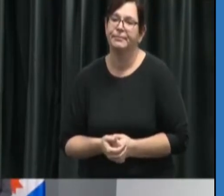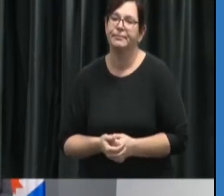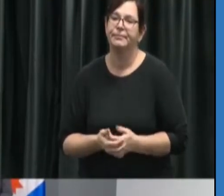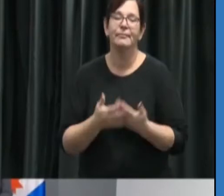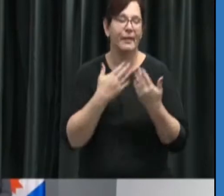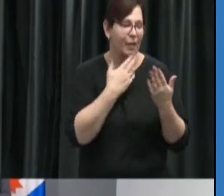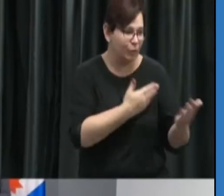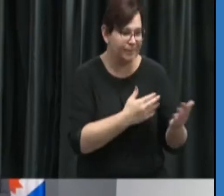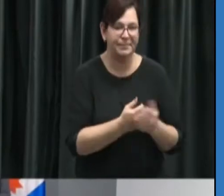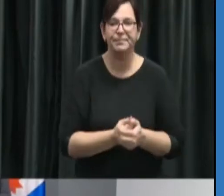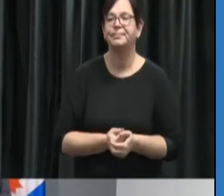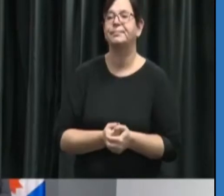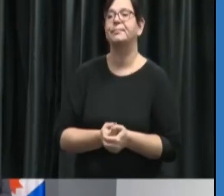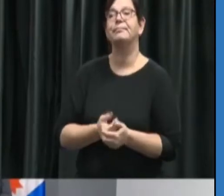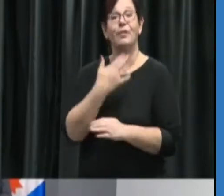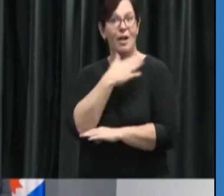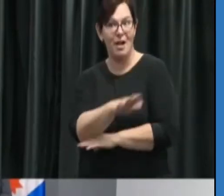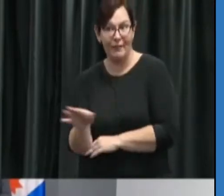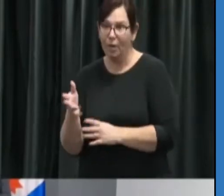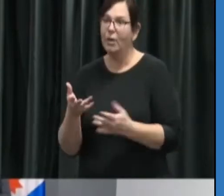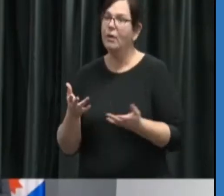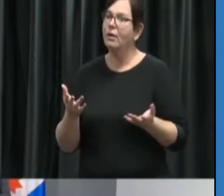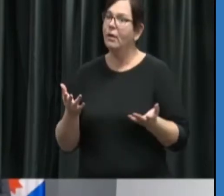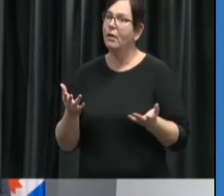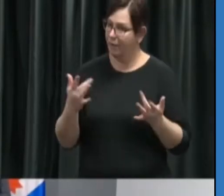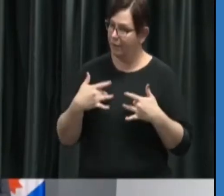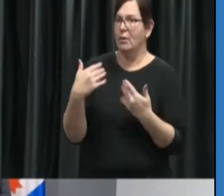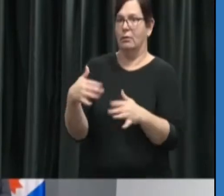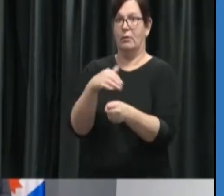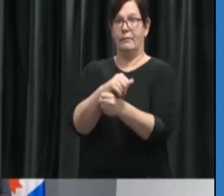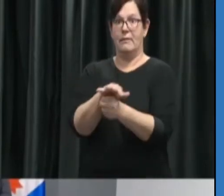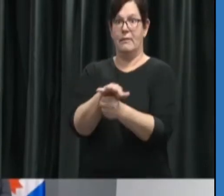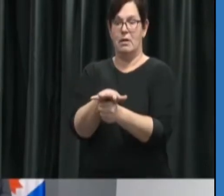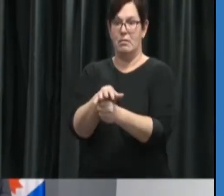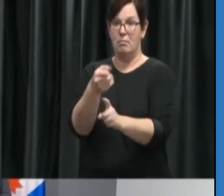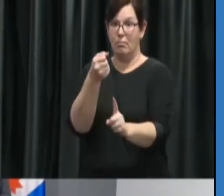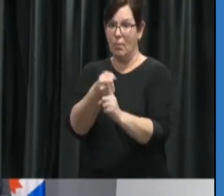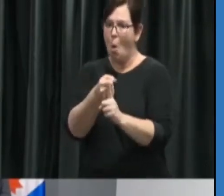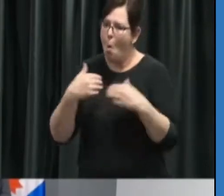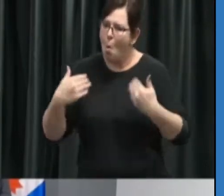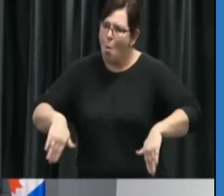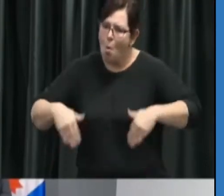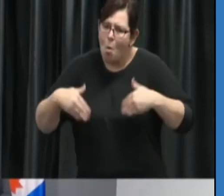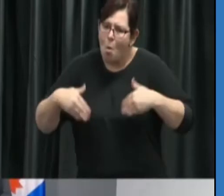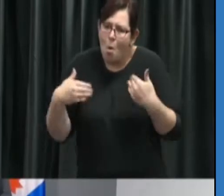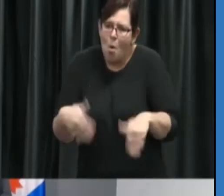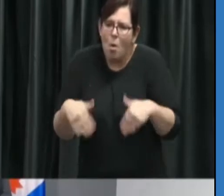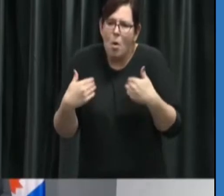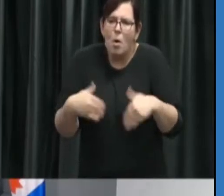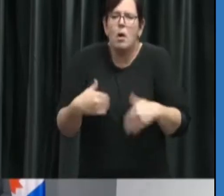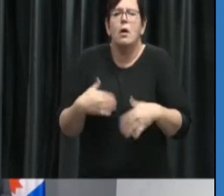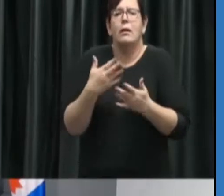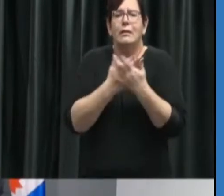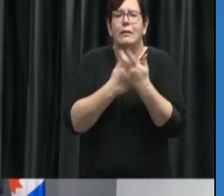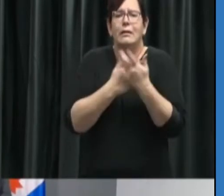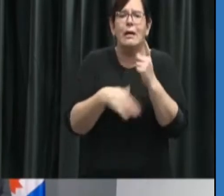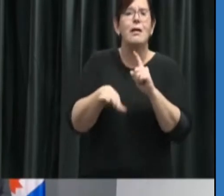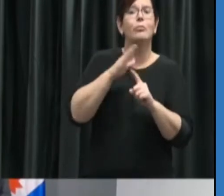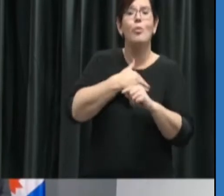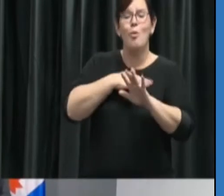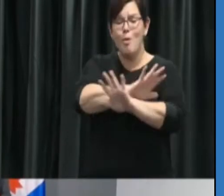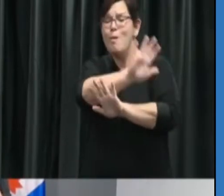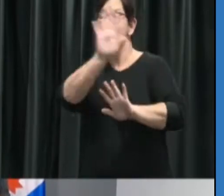the effects of the pandemic in some way. We know there are neighborhoods in our city where some of our more vulnerable residents are being hit harder by